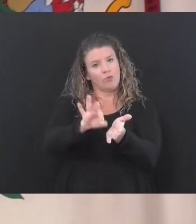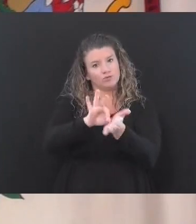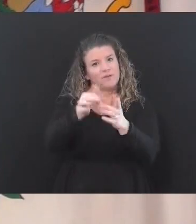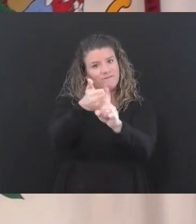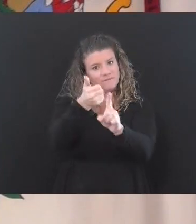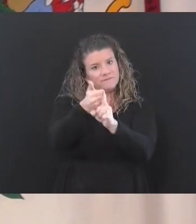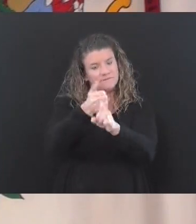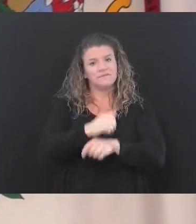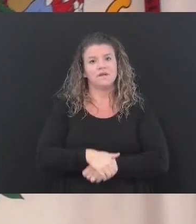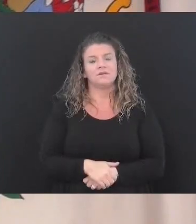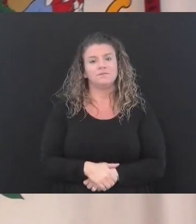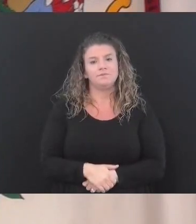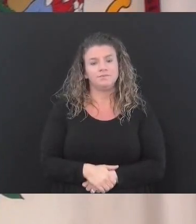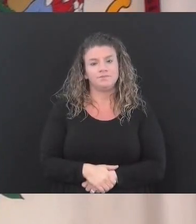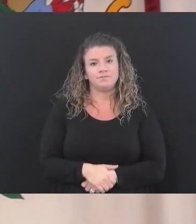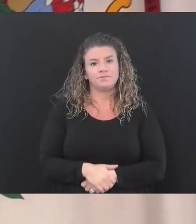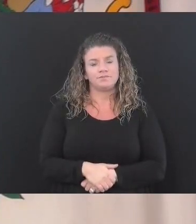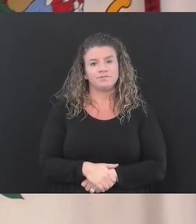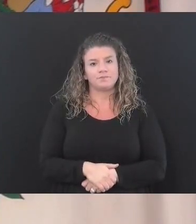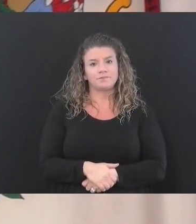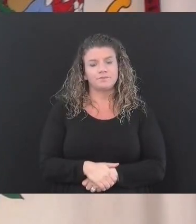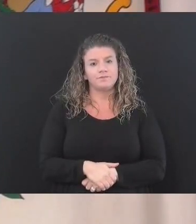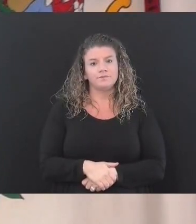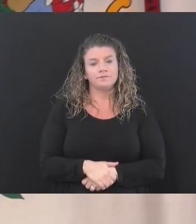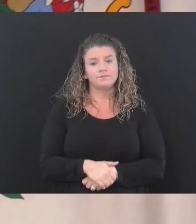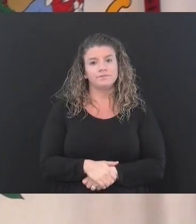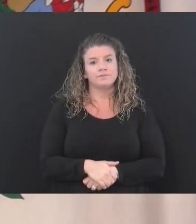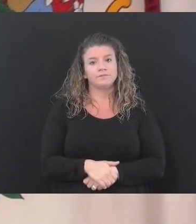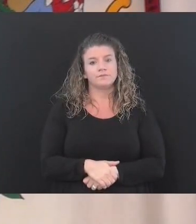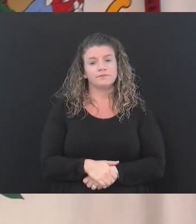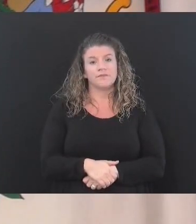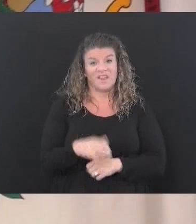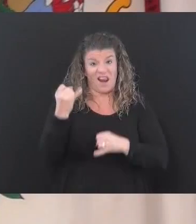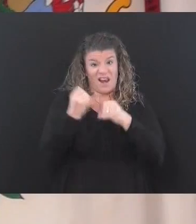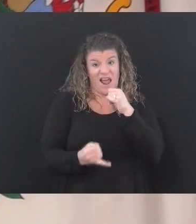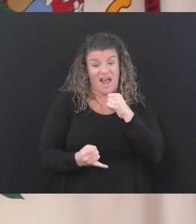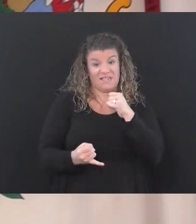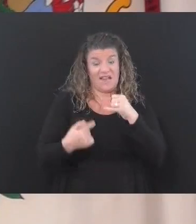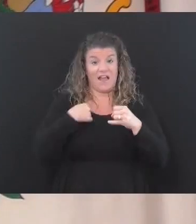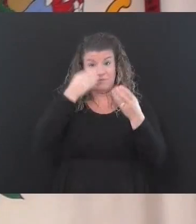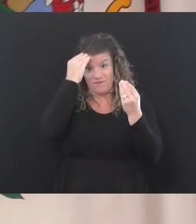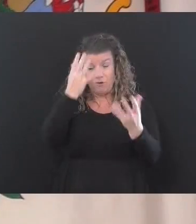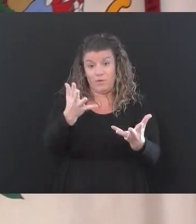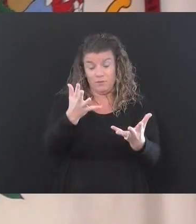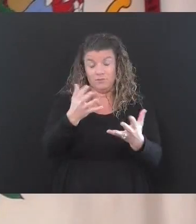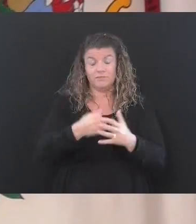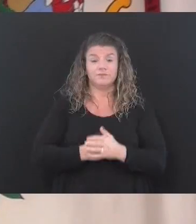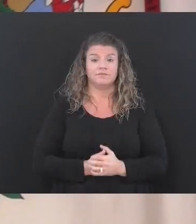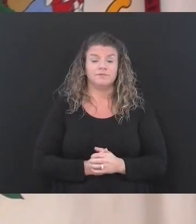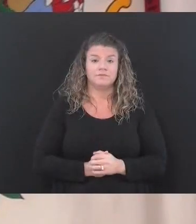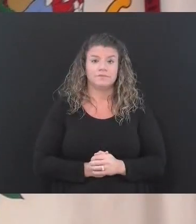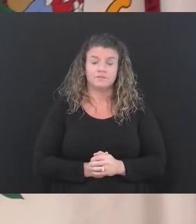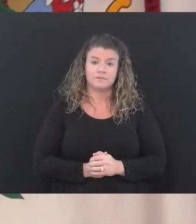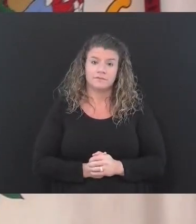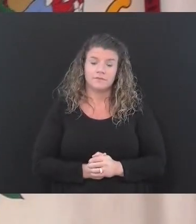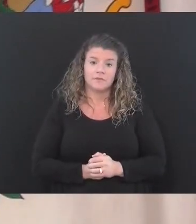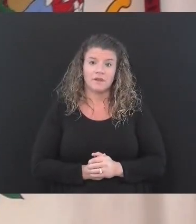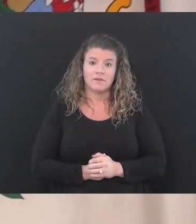Now, I guess the last thing I had to report is just this, and it